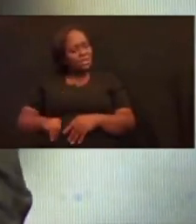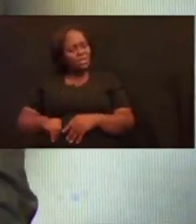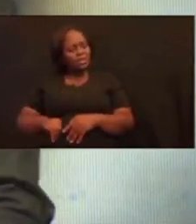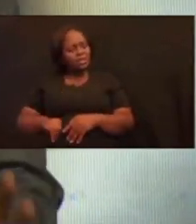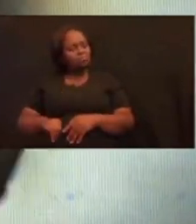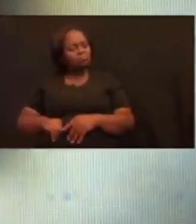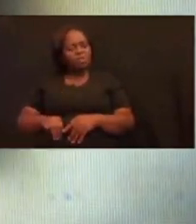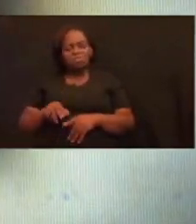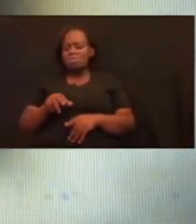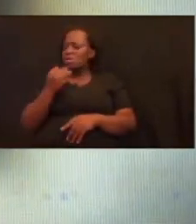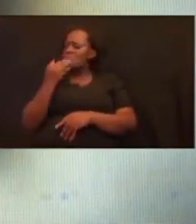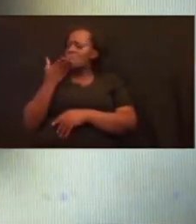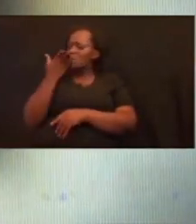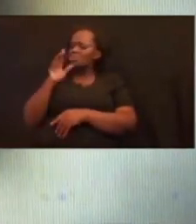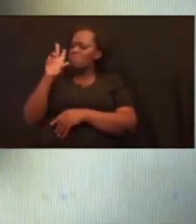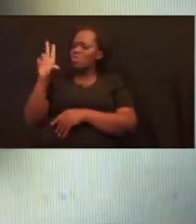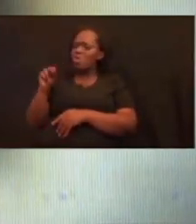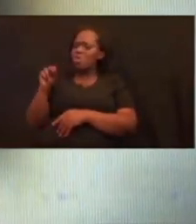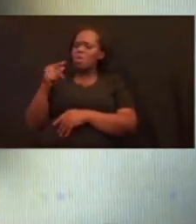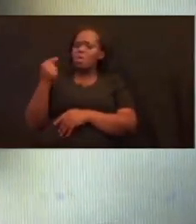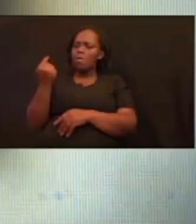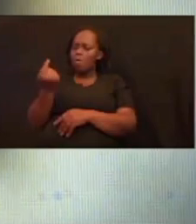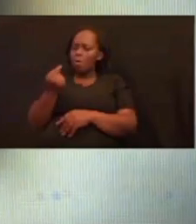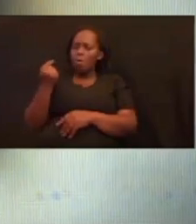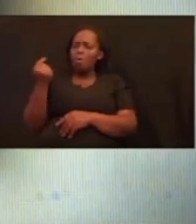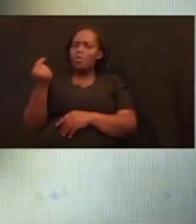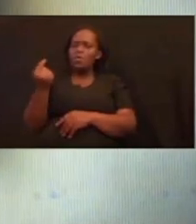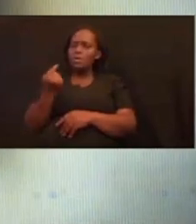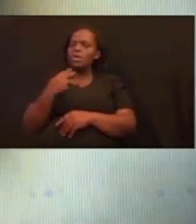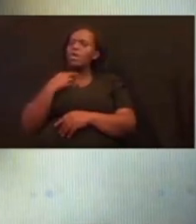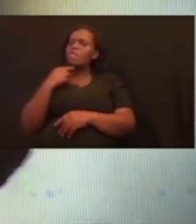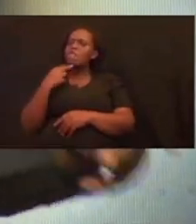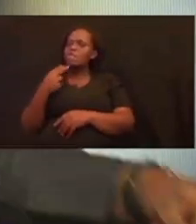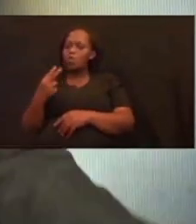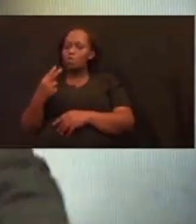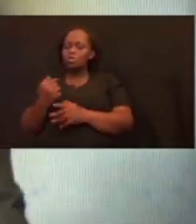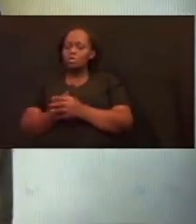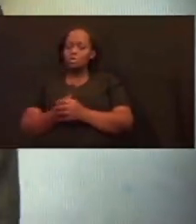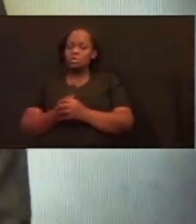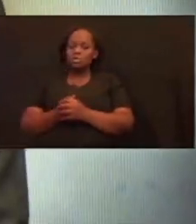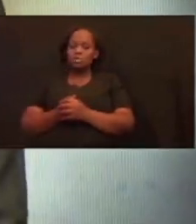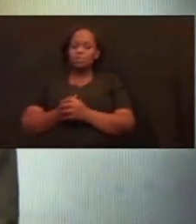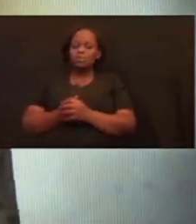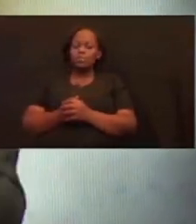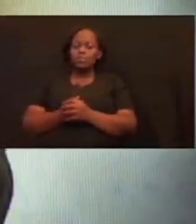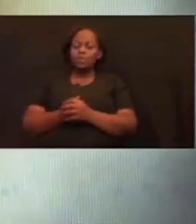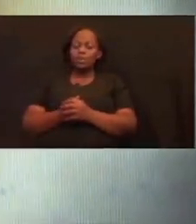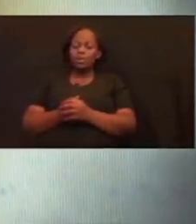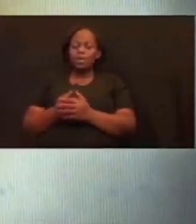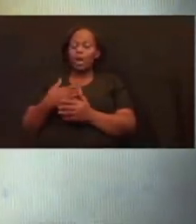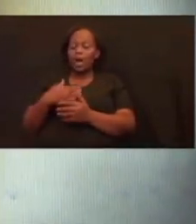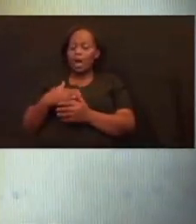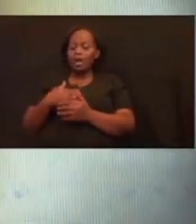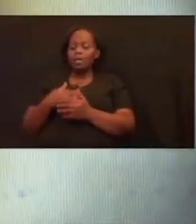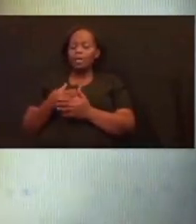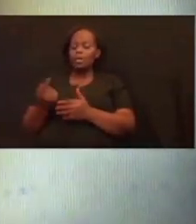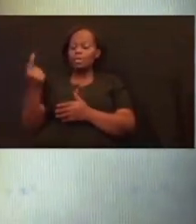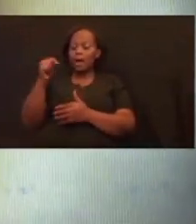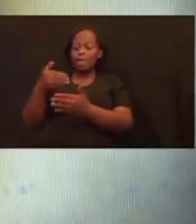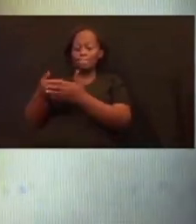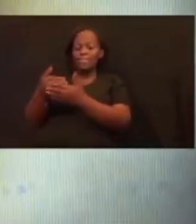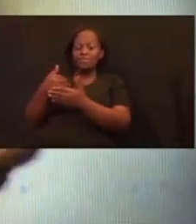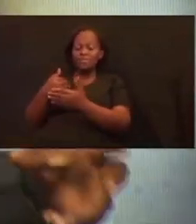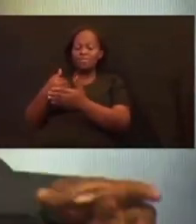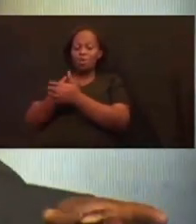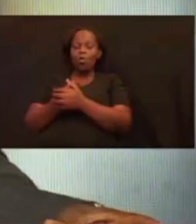crying. As soon as John saw Jesus, he said, behold the Lamb who takes away the sins of the world, Jesus. And